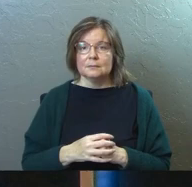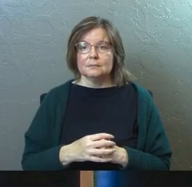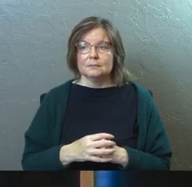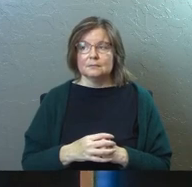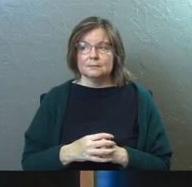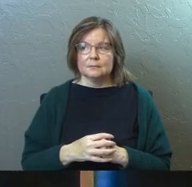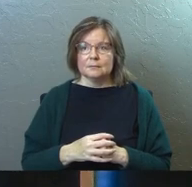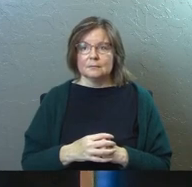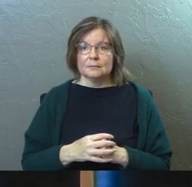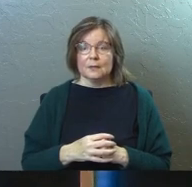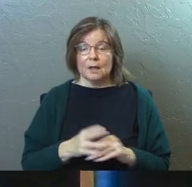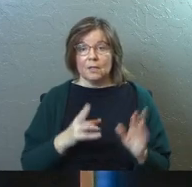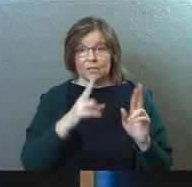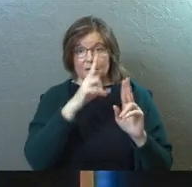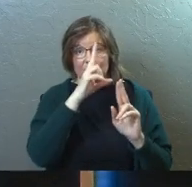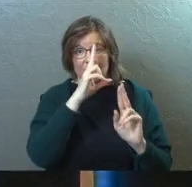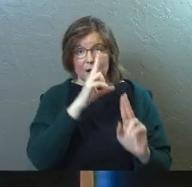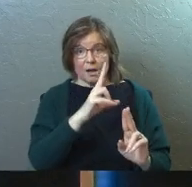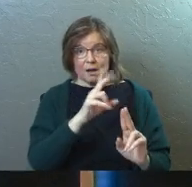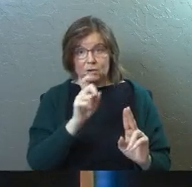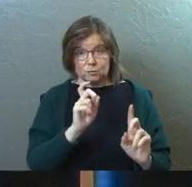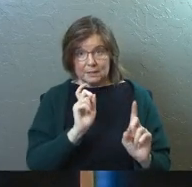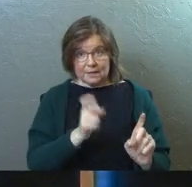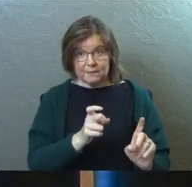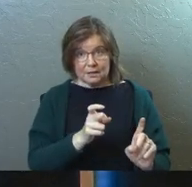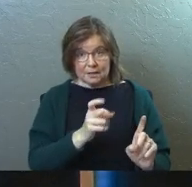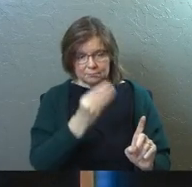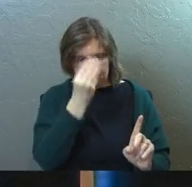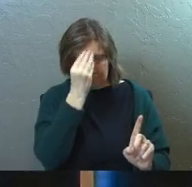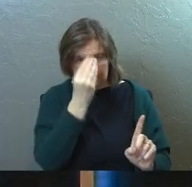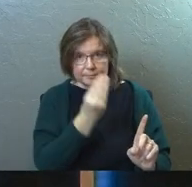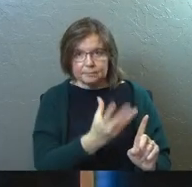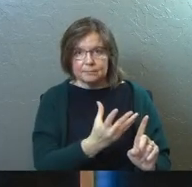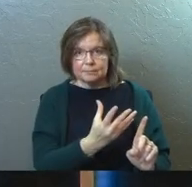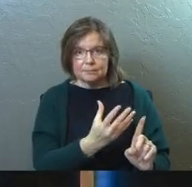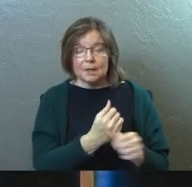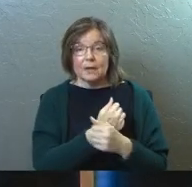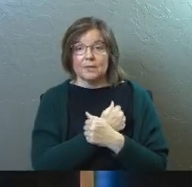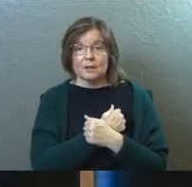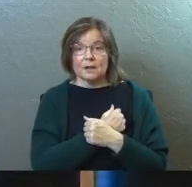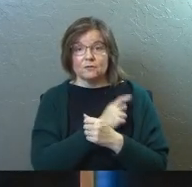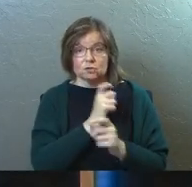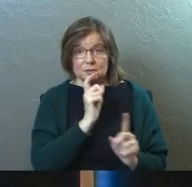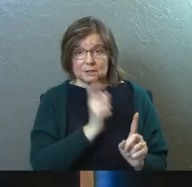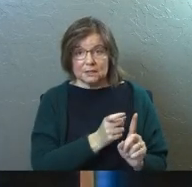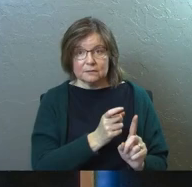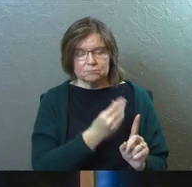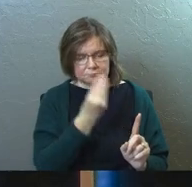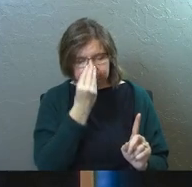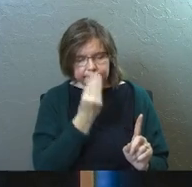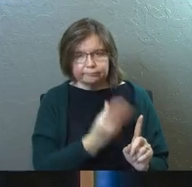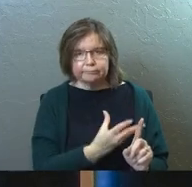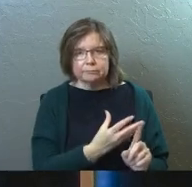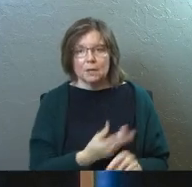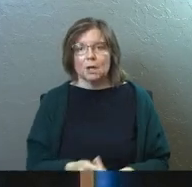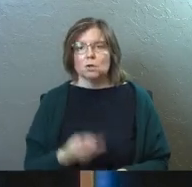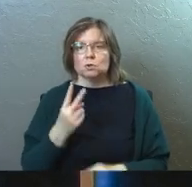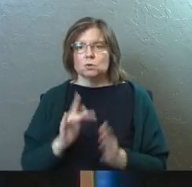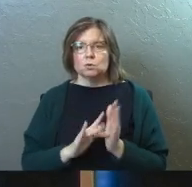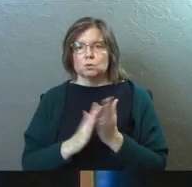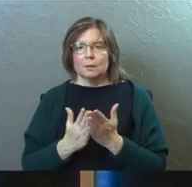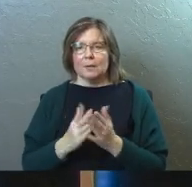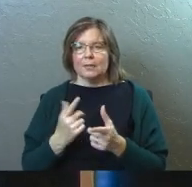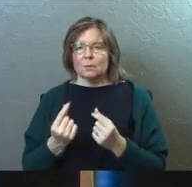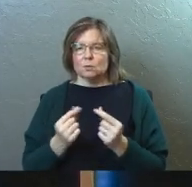Speak the honor that is due them and speak the love that is due them. I've got two scriptures for you, and then we're going to do